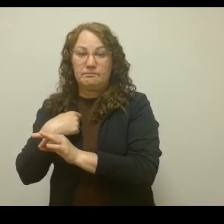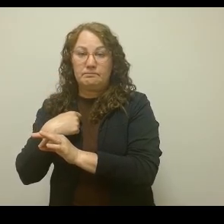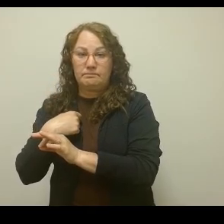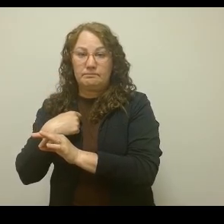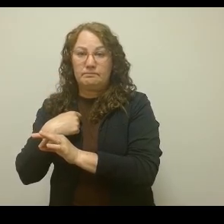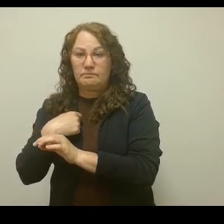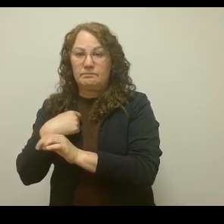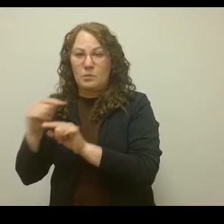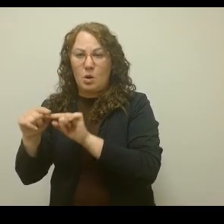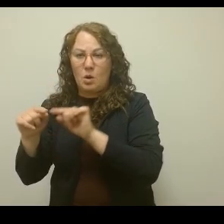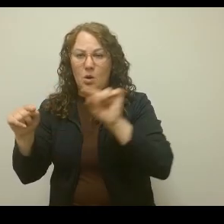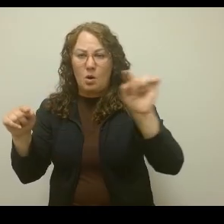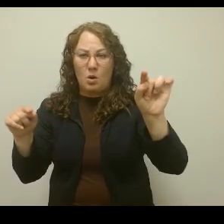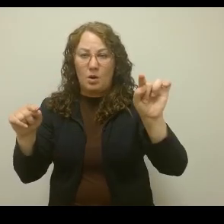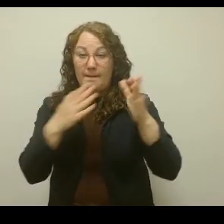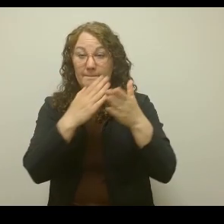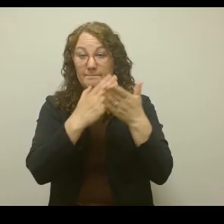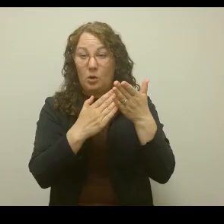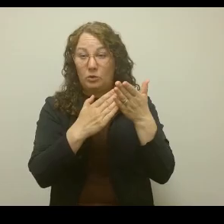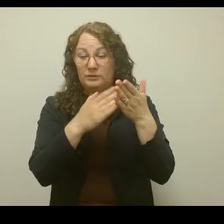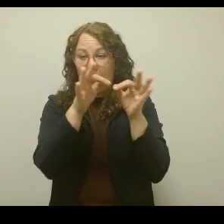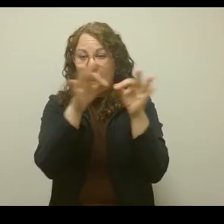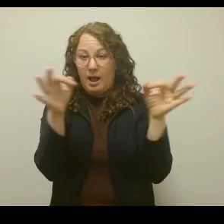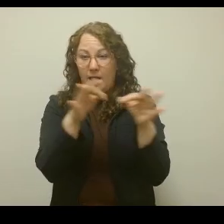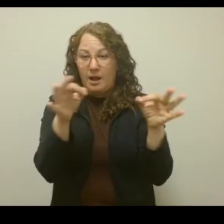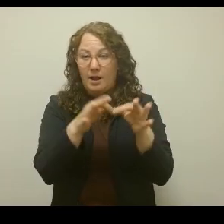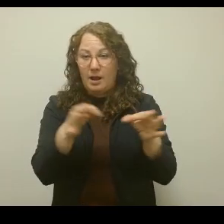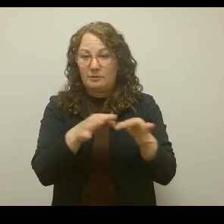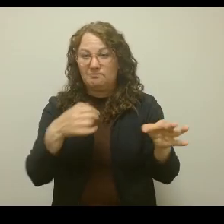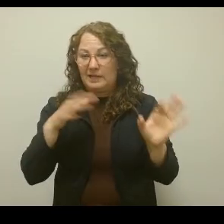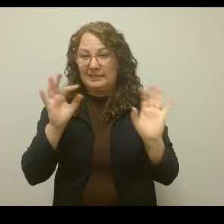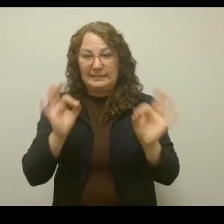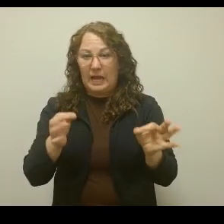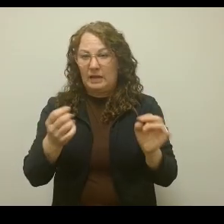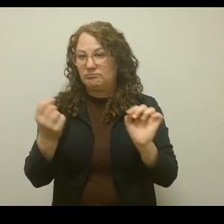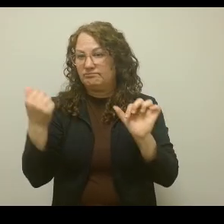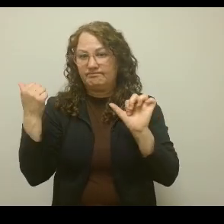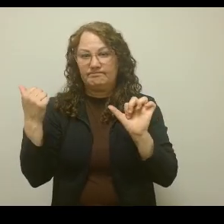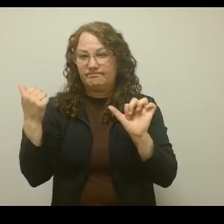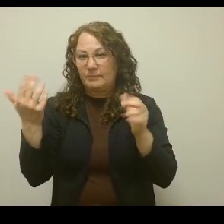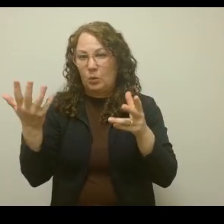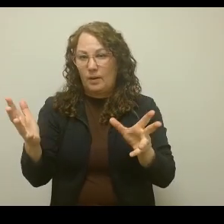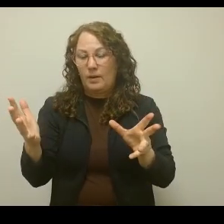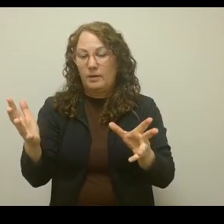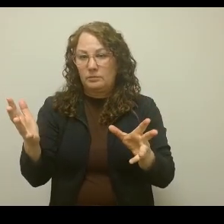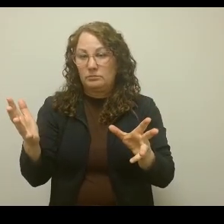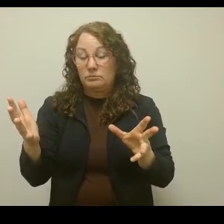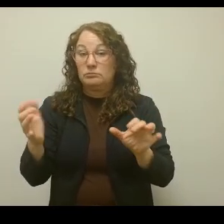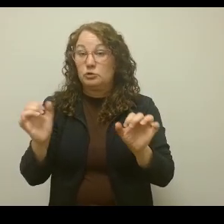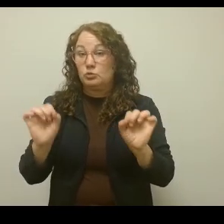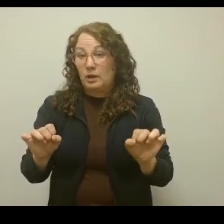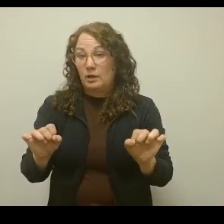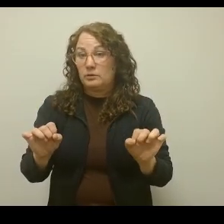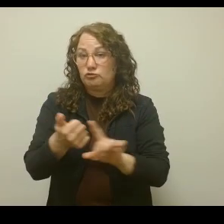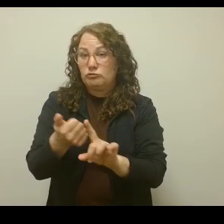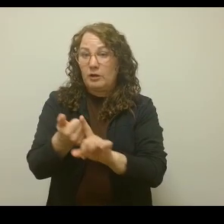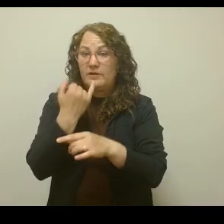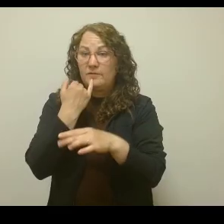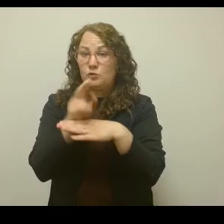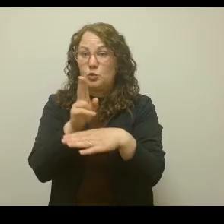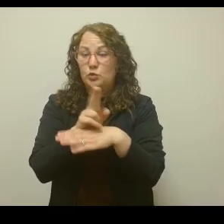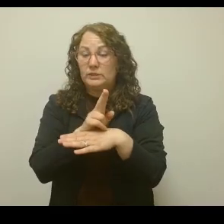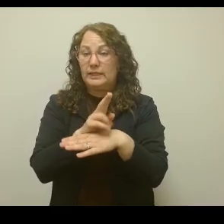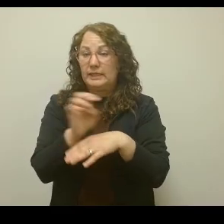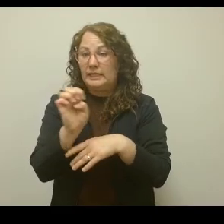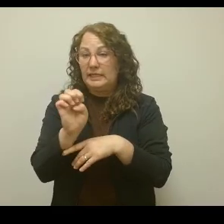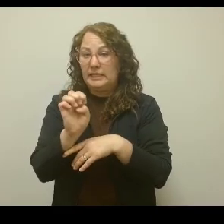pointing to sections of this text that I have decided to cross out, right? And you can do this again when you're using an electronic